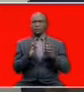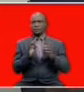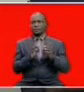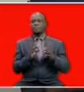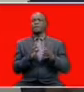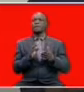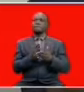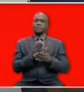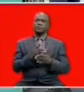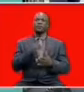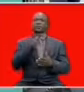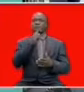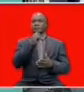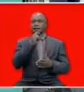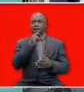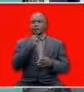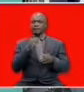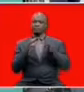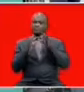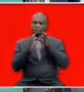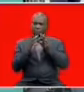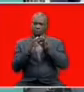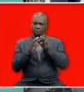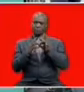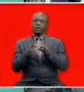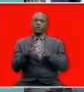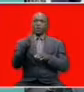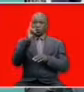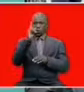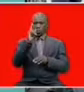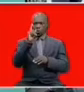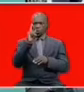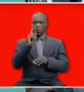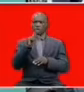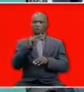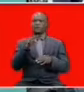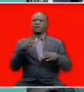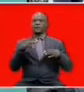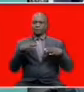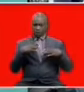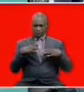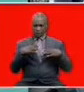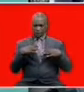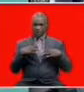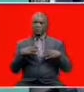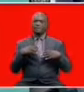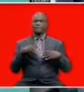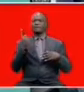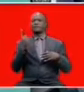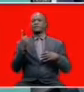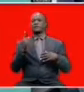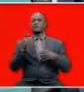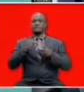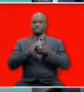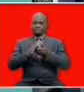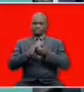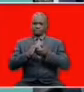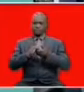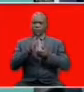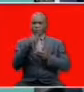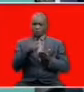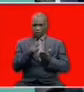relationship between man and God, how it thrived, that's how also the business life of men thrived. Mm-hmm. So in the beginning, we talk